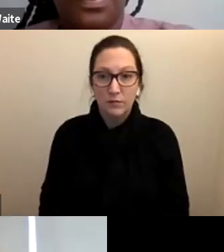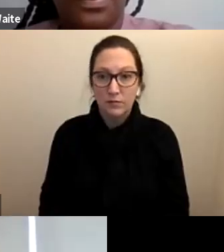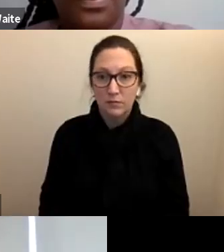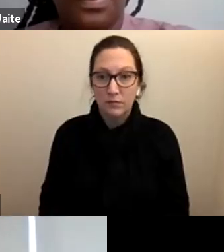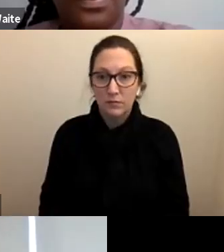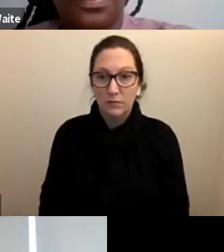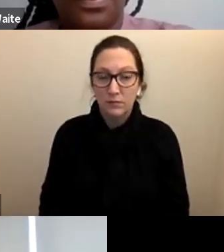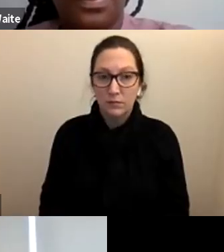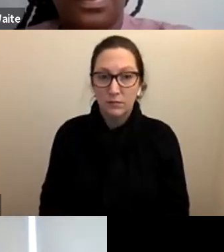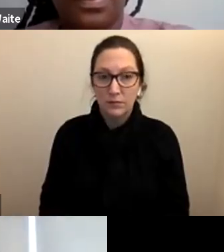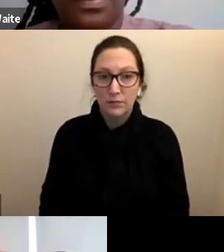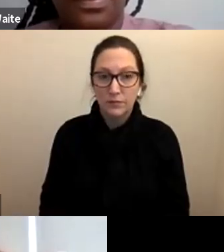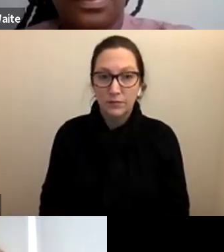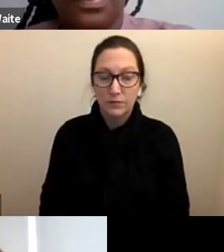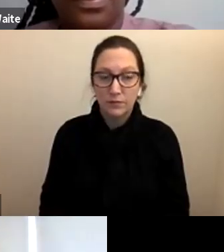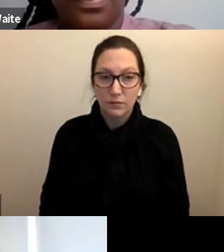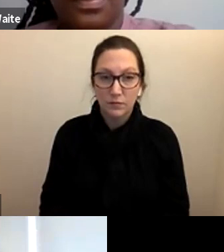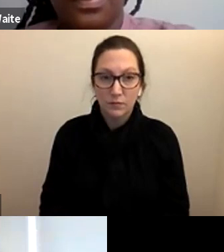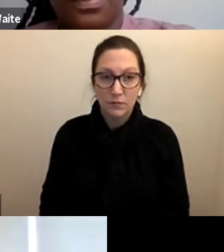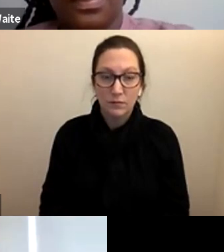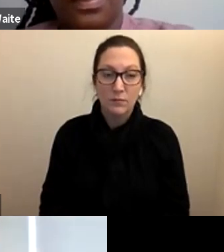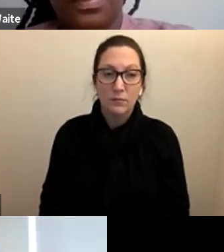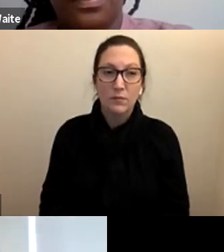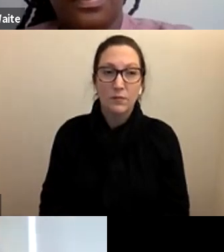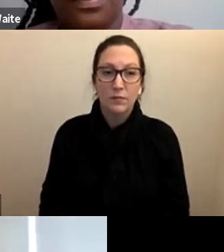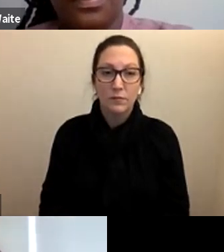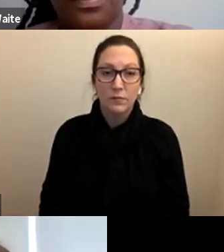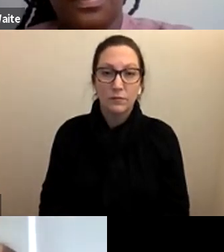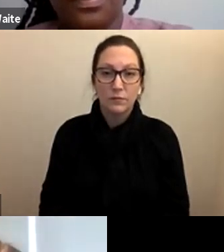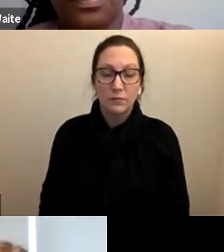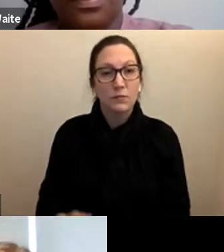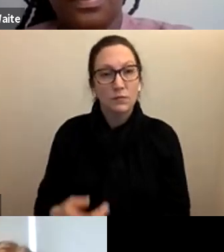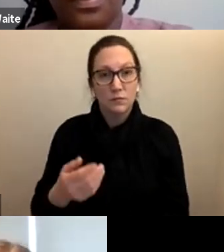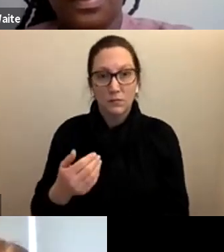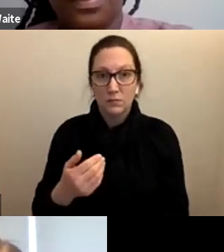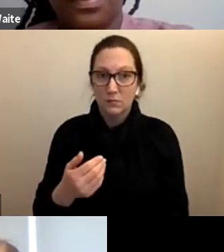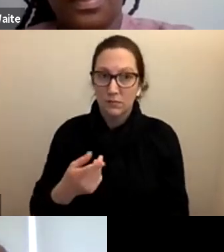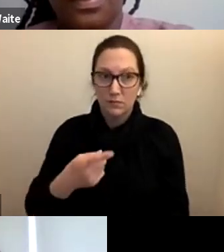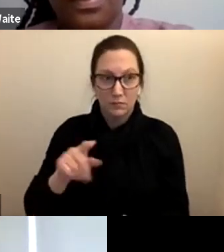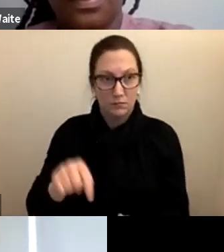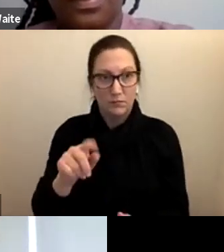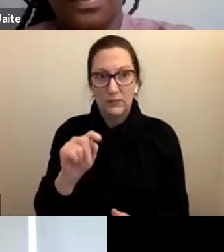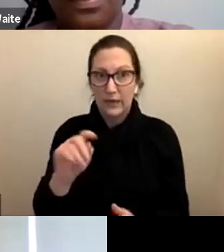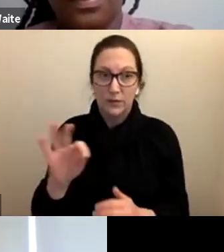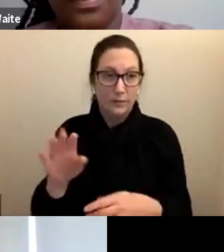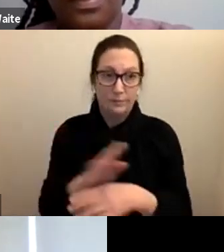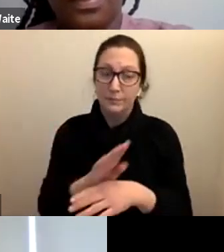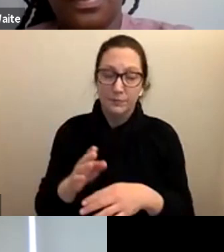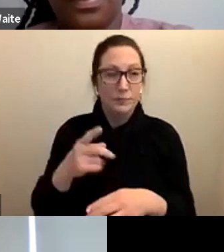particular item on the agenda. And we have a lot to do. Thank you.